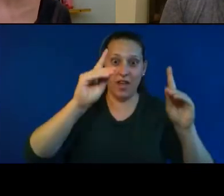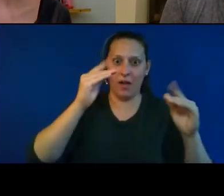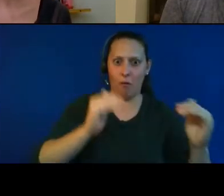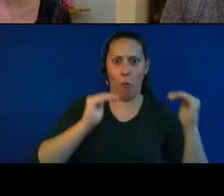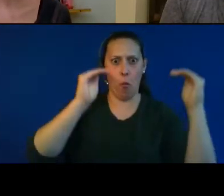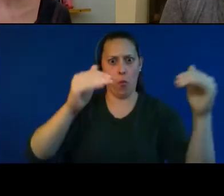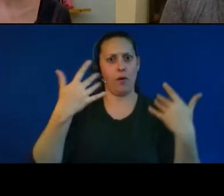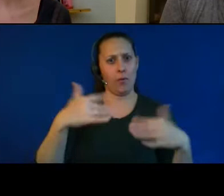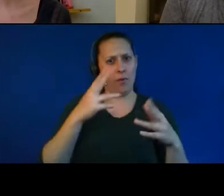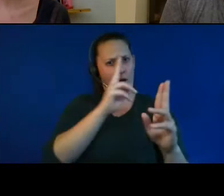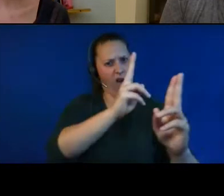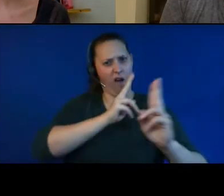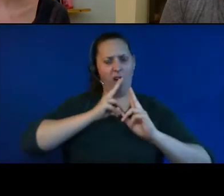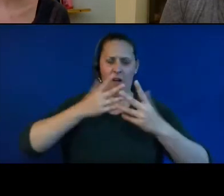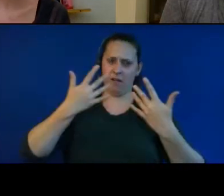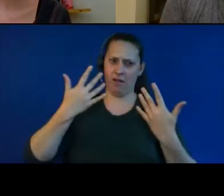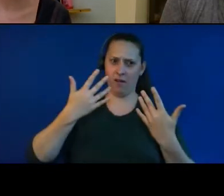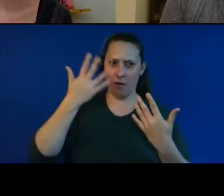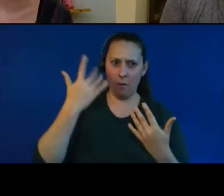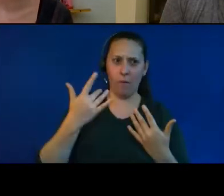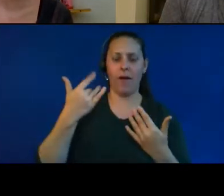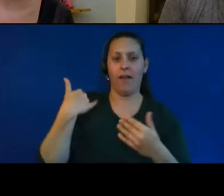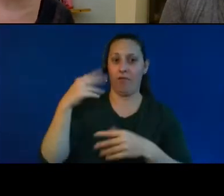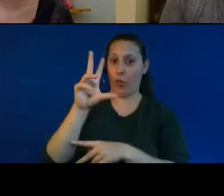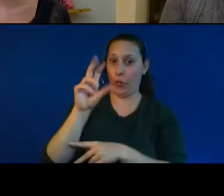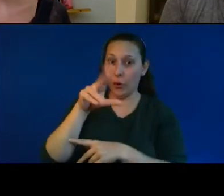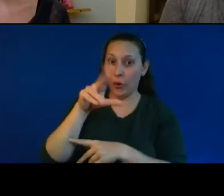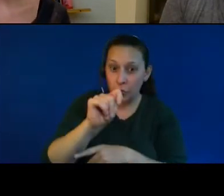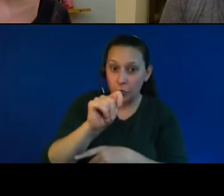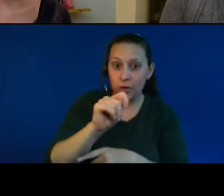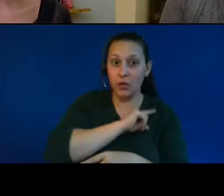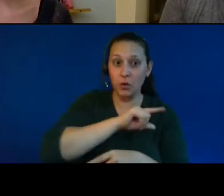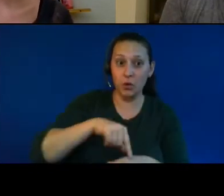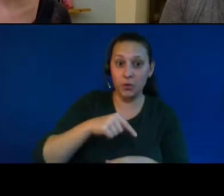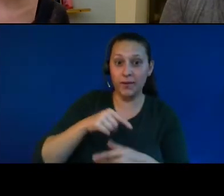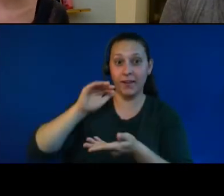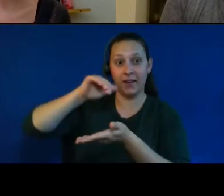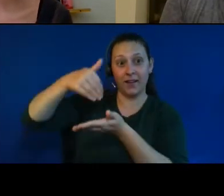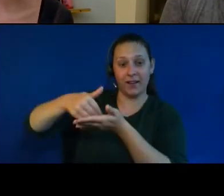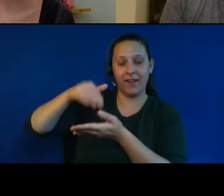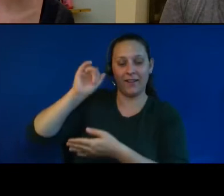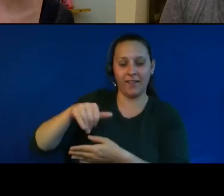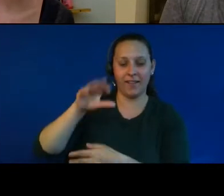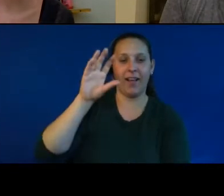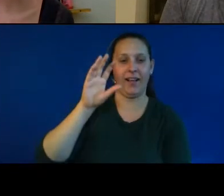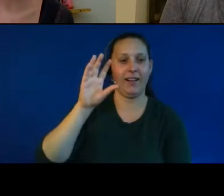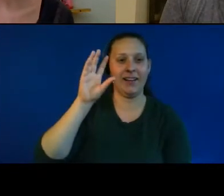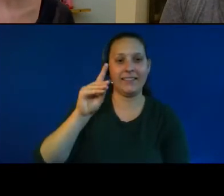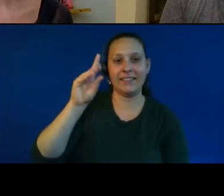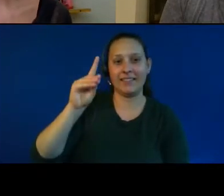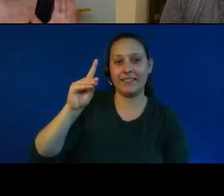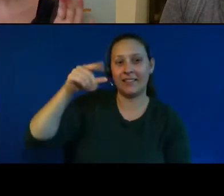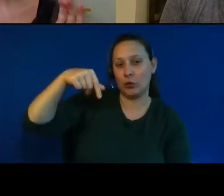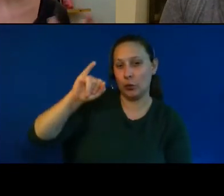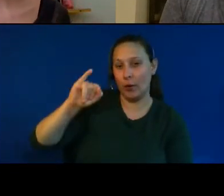the work of over 30 units at Queen's, including our center, the Dun&Dishponde Queen's Innovation Center,